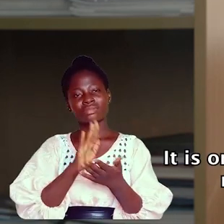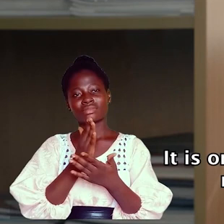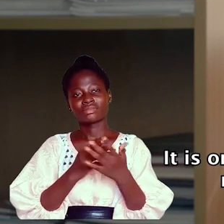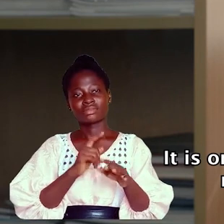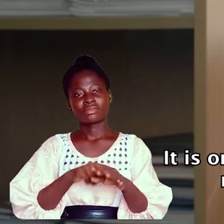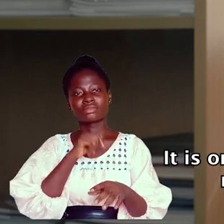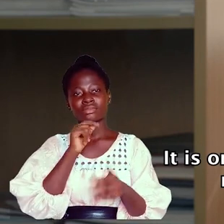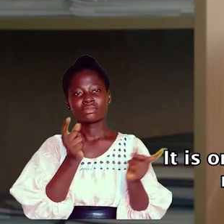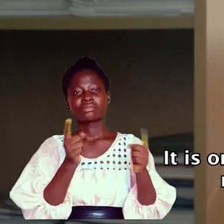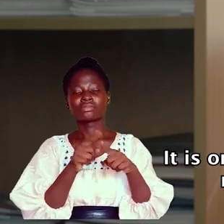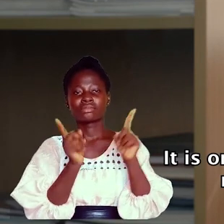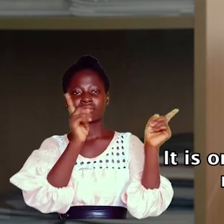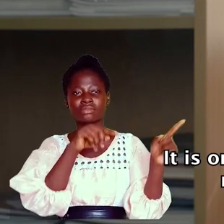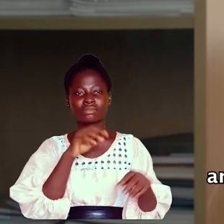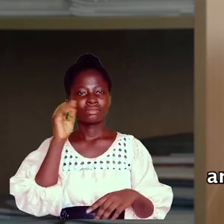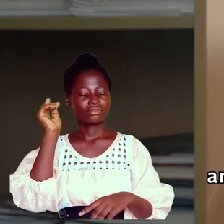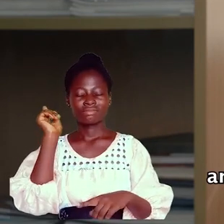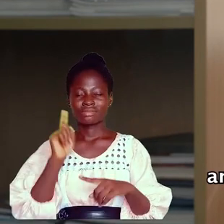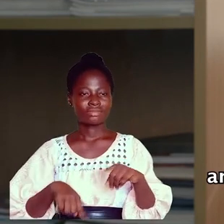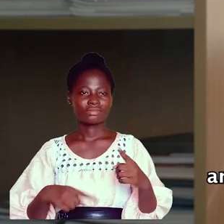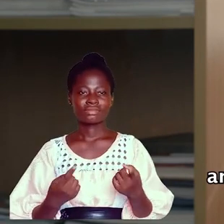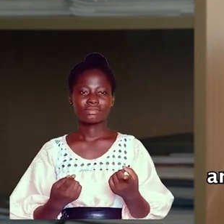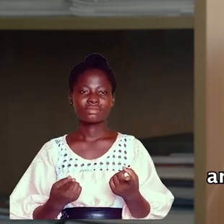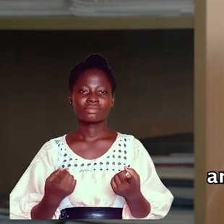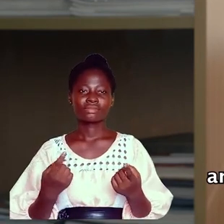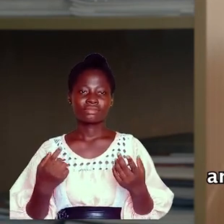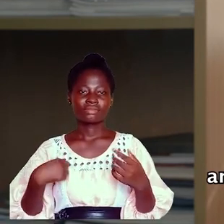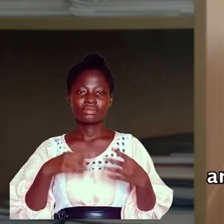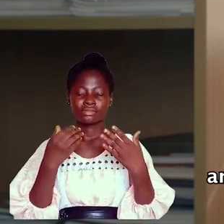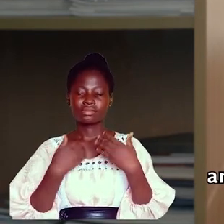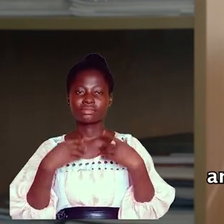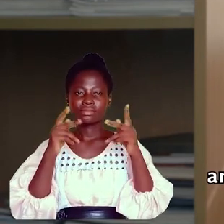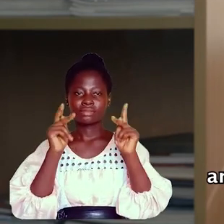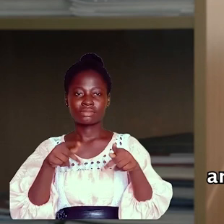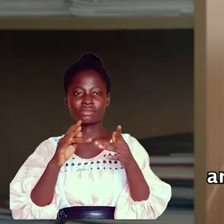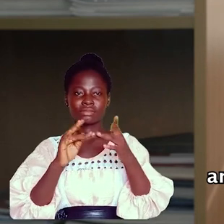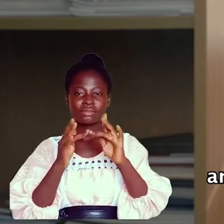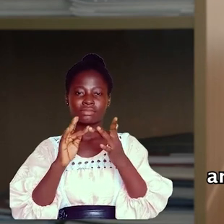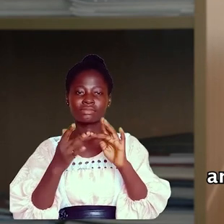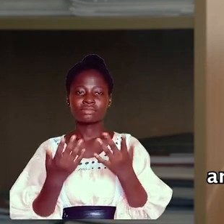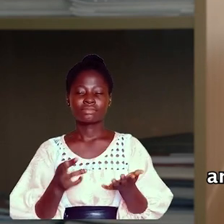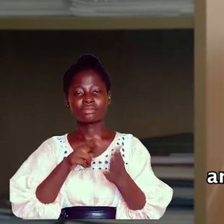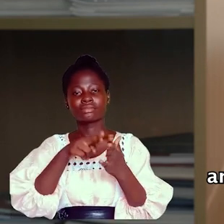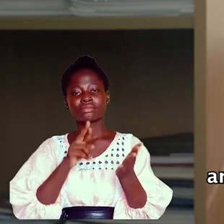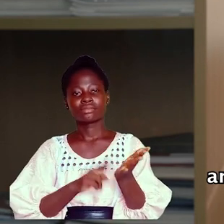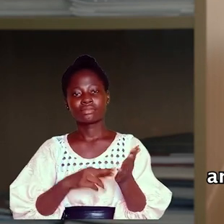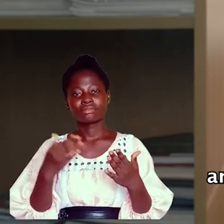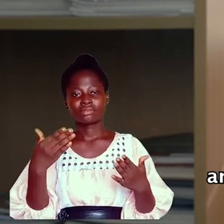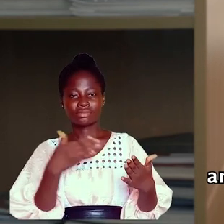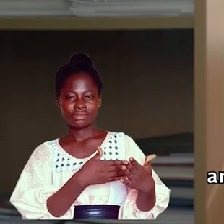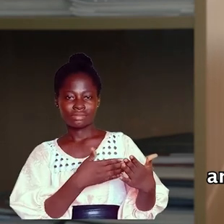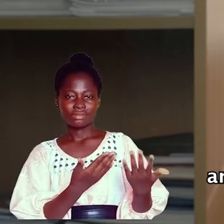not everybody can access our offices physically. And so we have persons who can go online and report